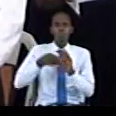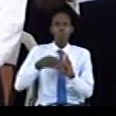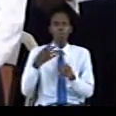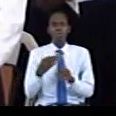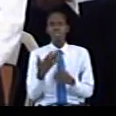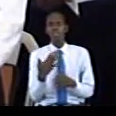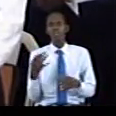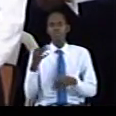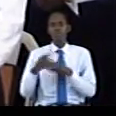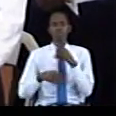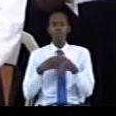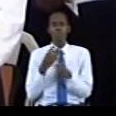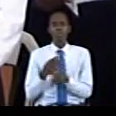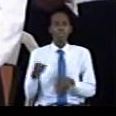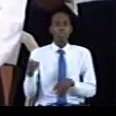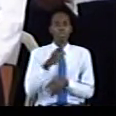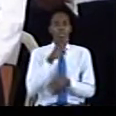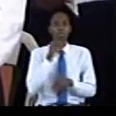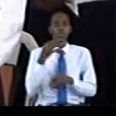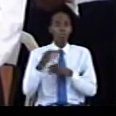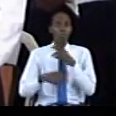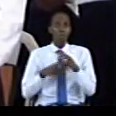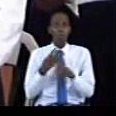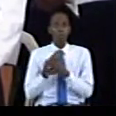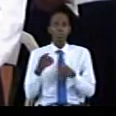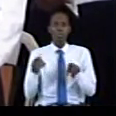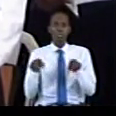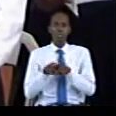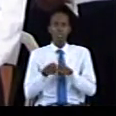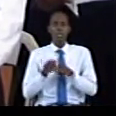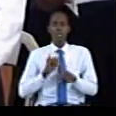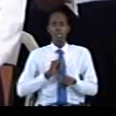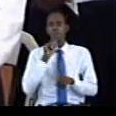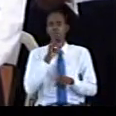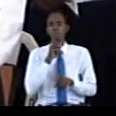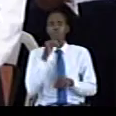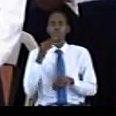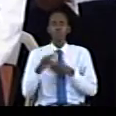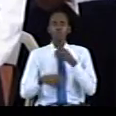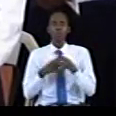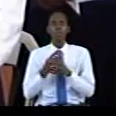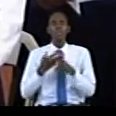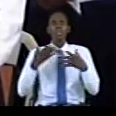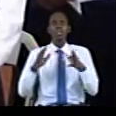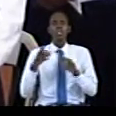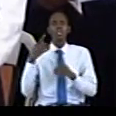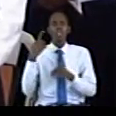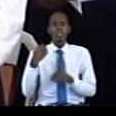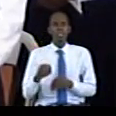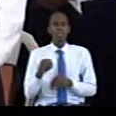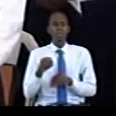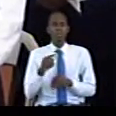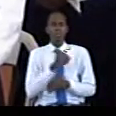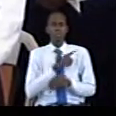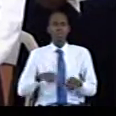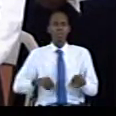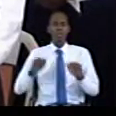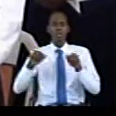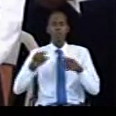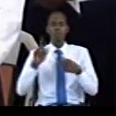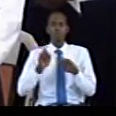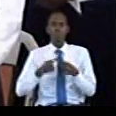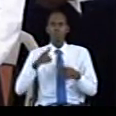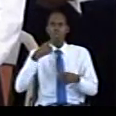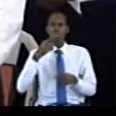are not of the world, even as I am not of the world. Brother, let the Lord be able to testify concerning you. Sister, let the Lord be able